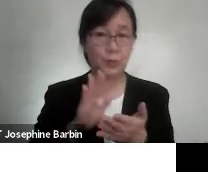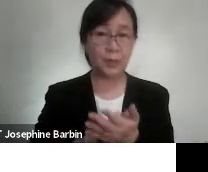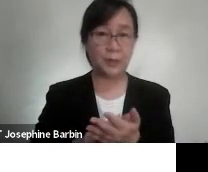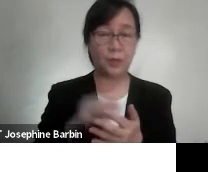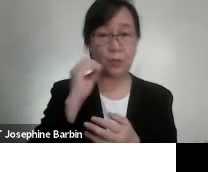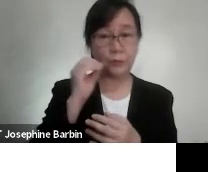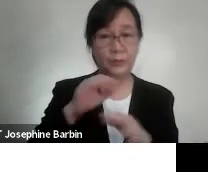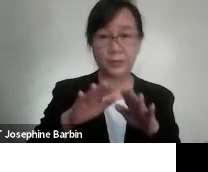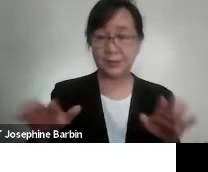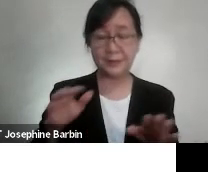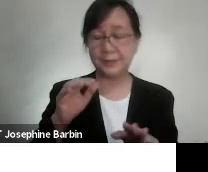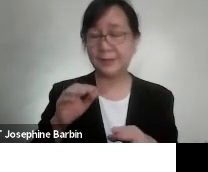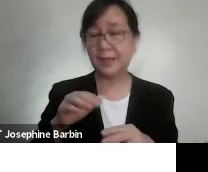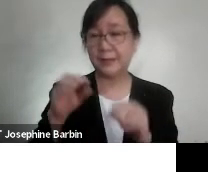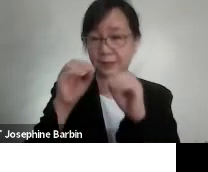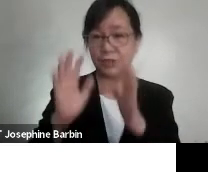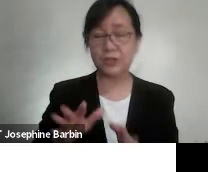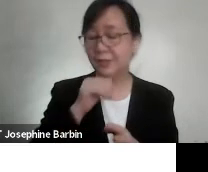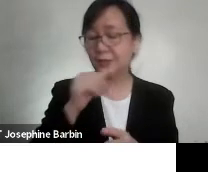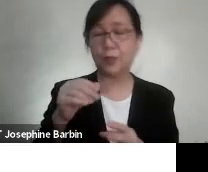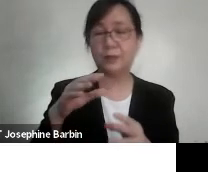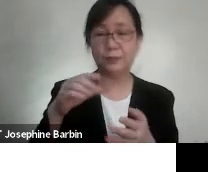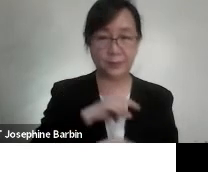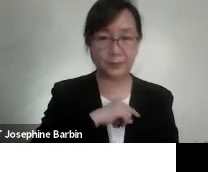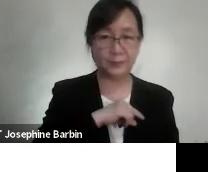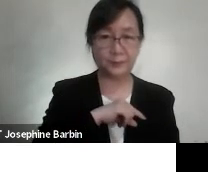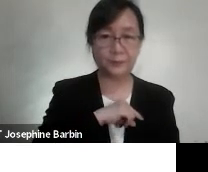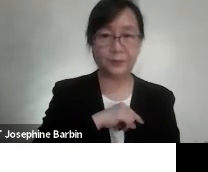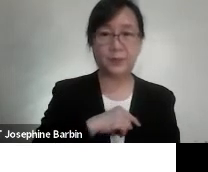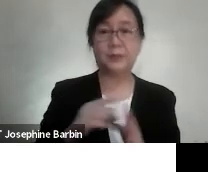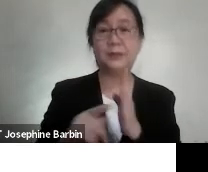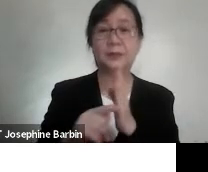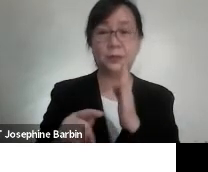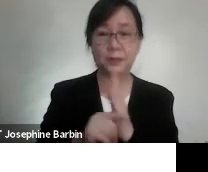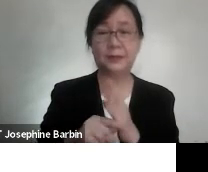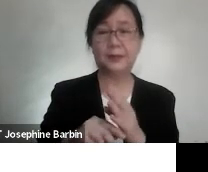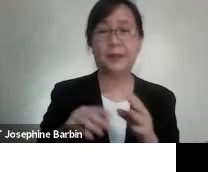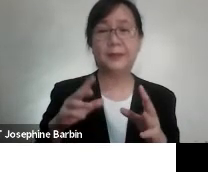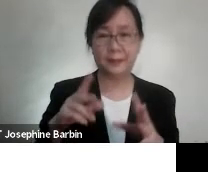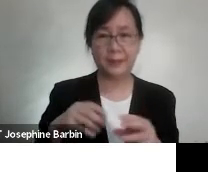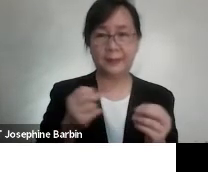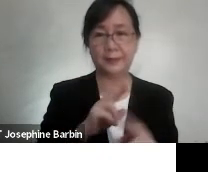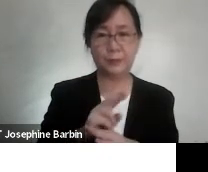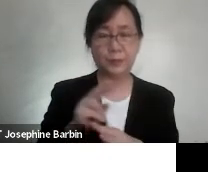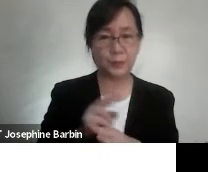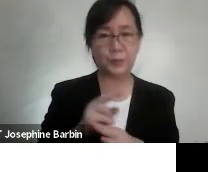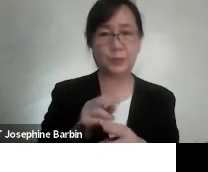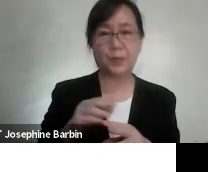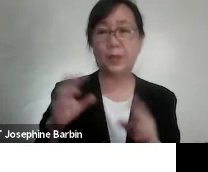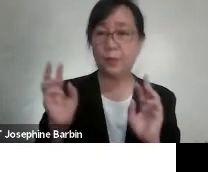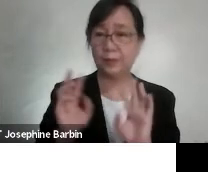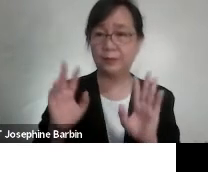are not qualified or supported well enough to ensure that technology can play a wonderful role in the